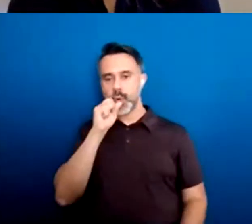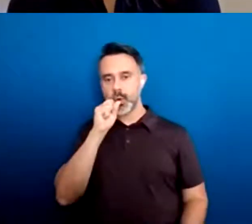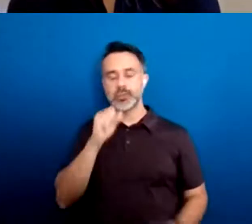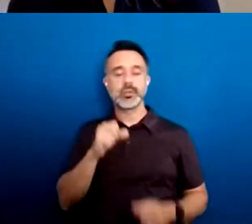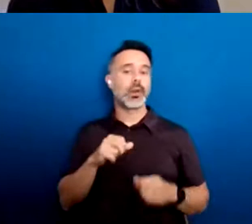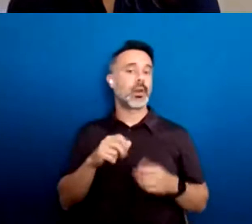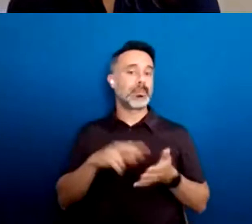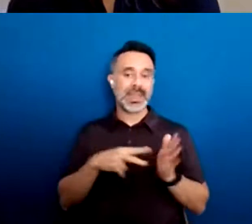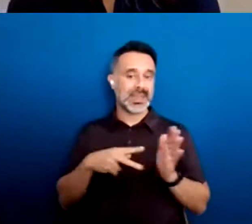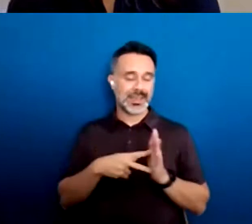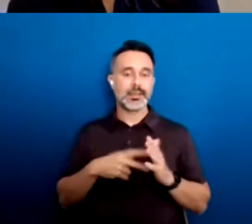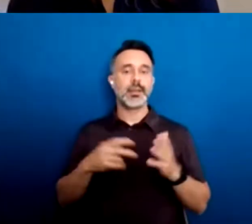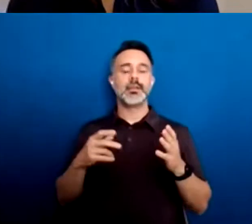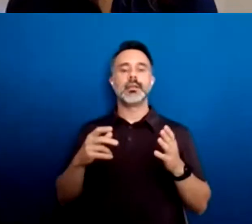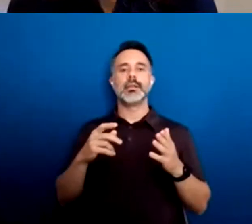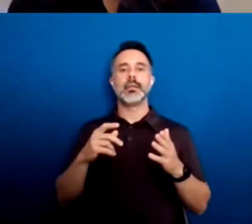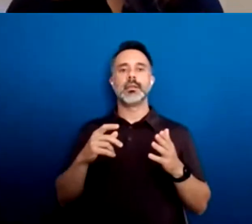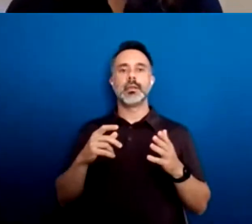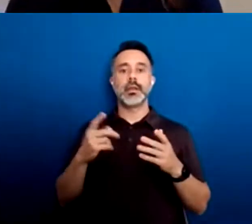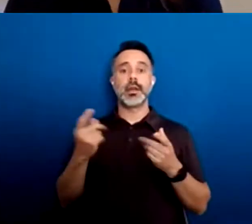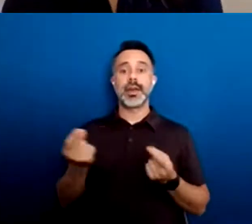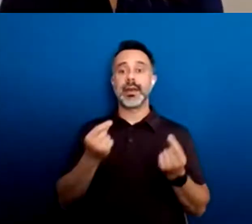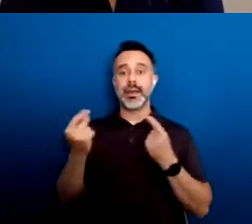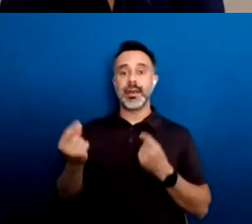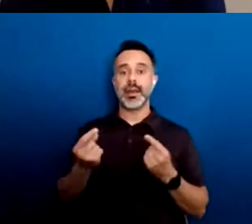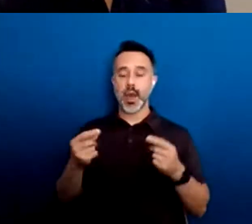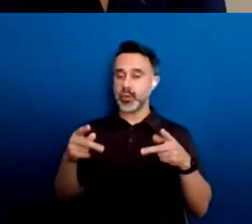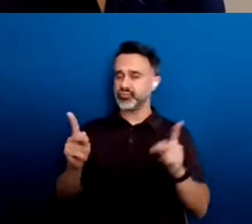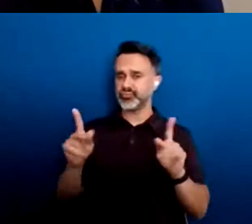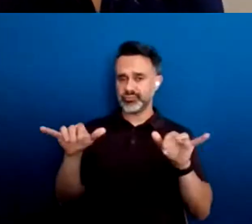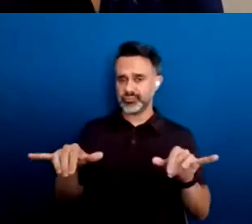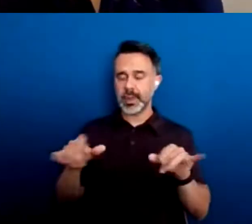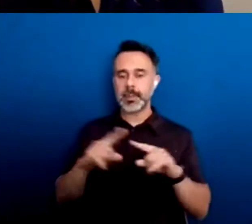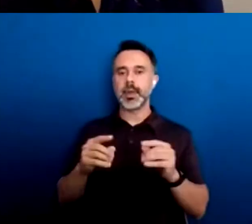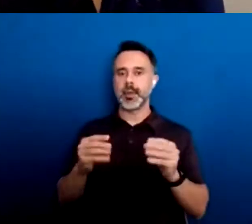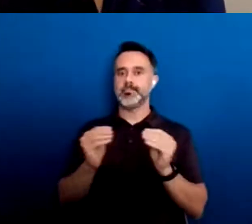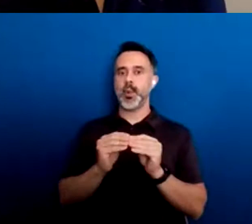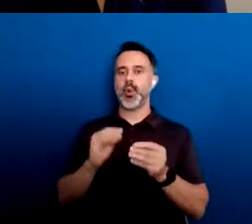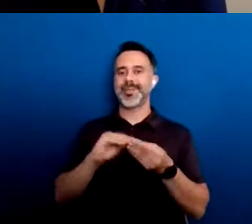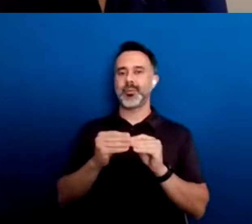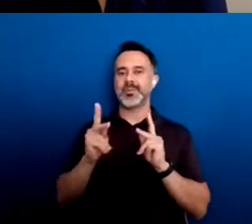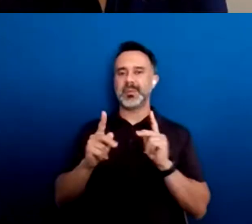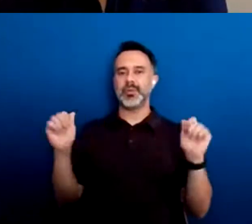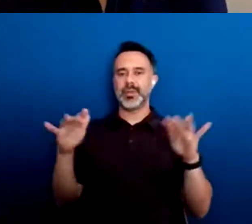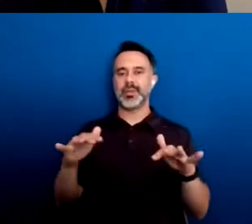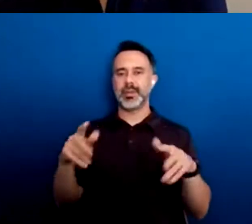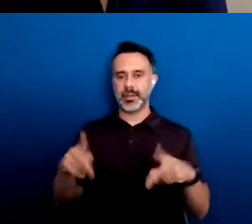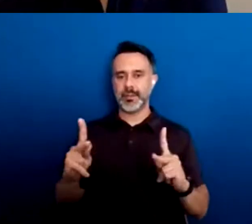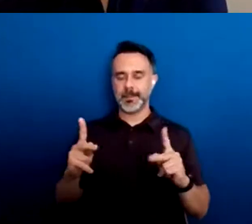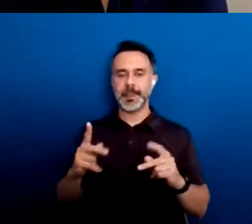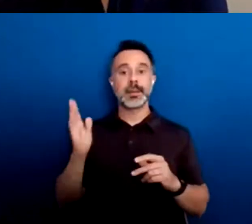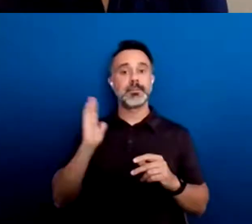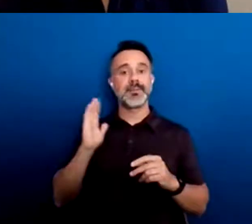be allowed that are currently allowed, but with greater capacity. So whereas you might currently have a restriction of